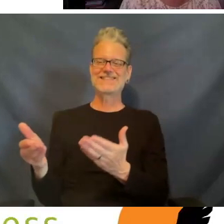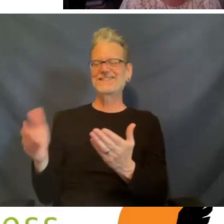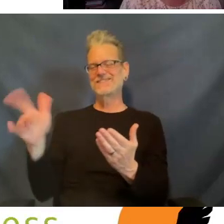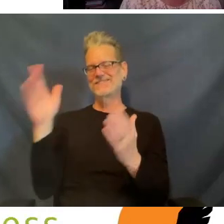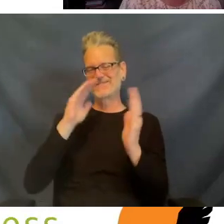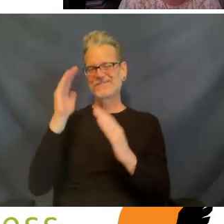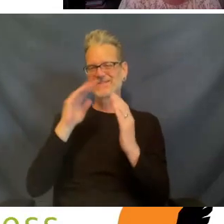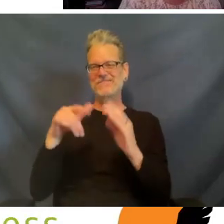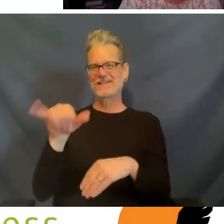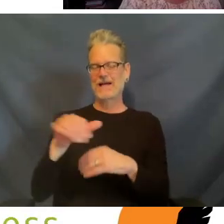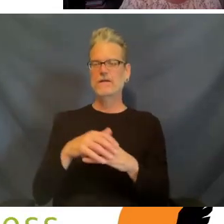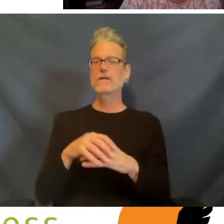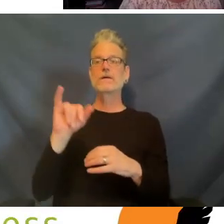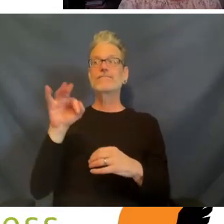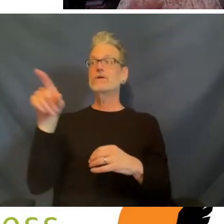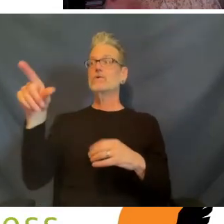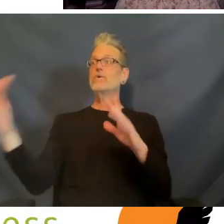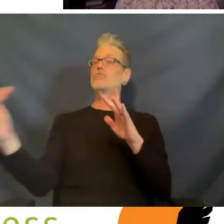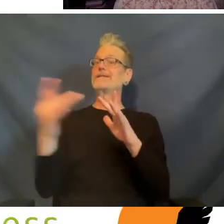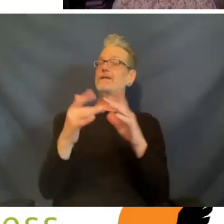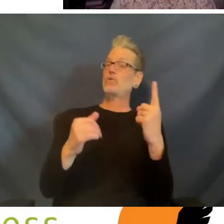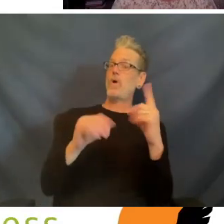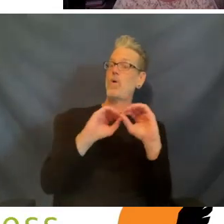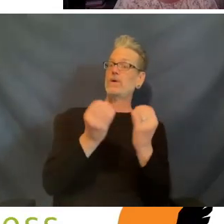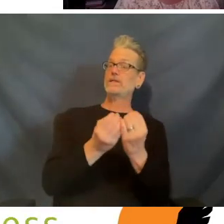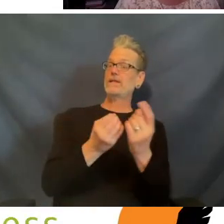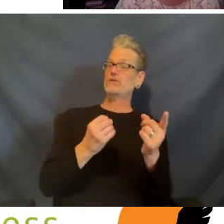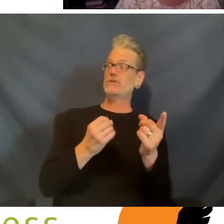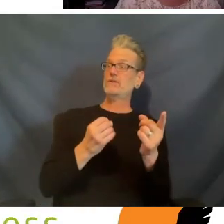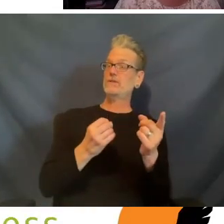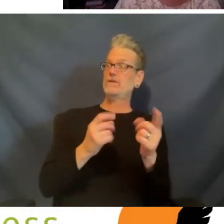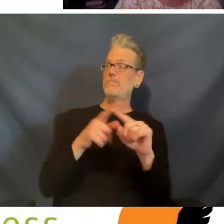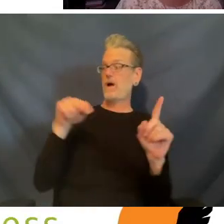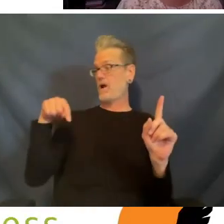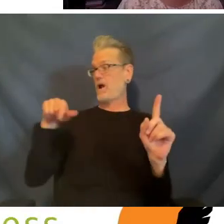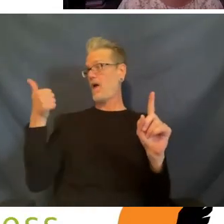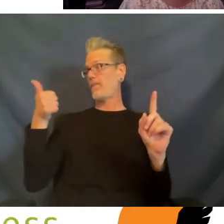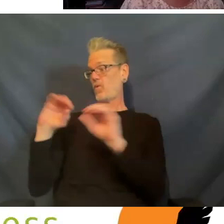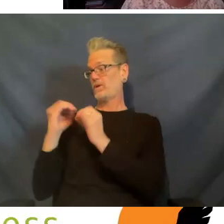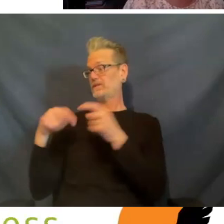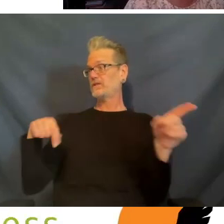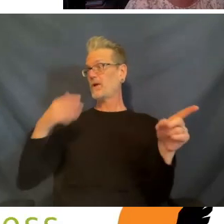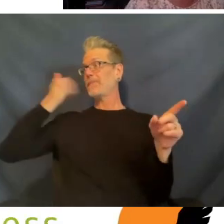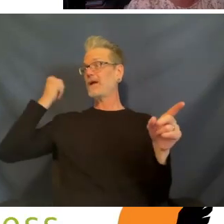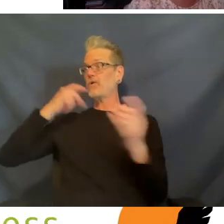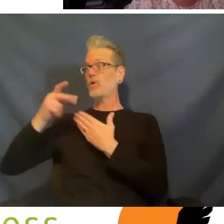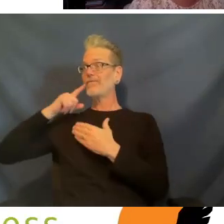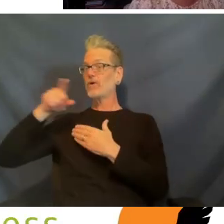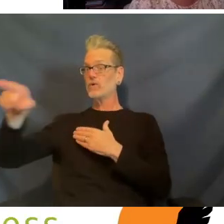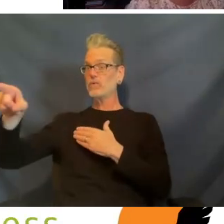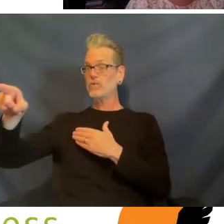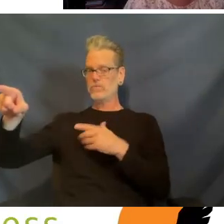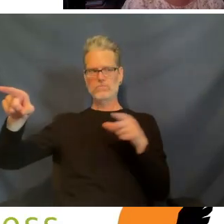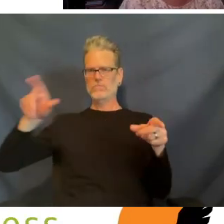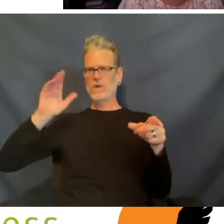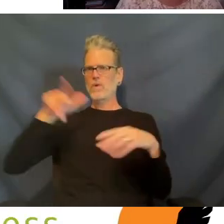worry if you should reach out to one organization and it turns out another might have specific programming that is better suited to